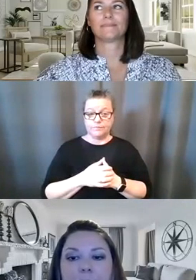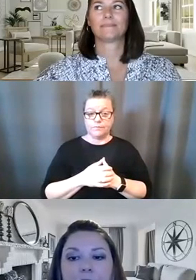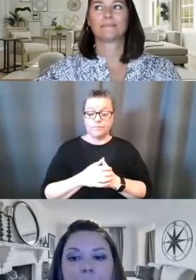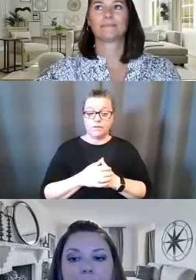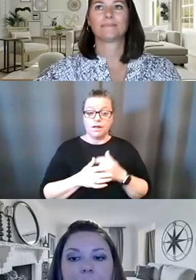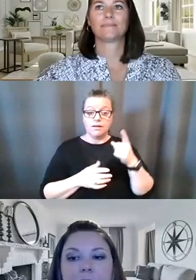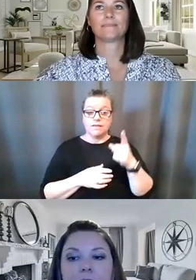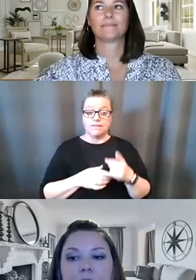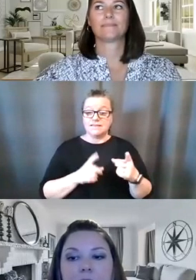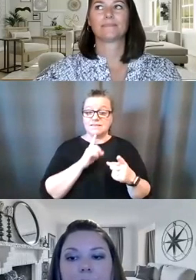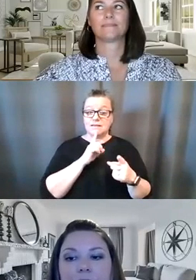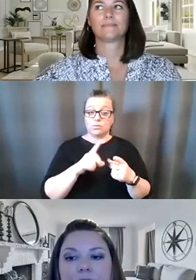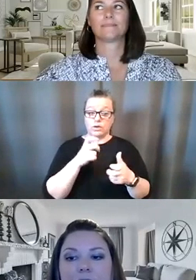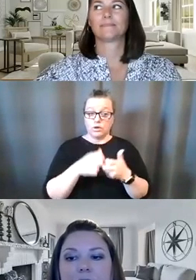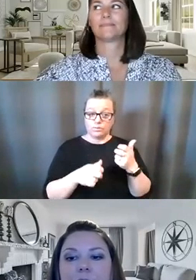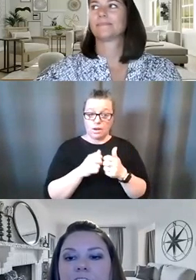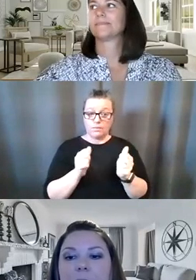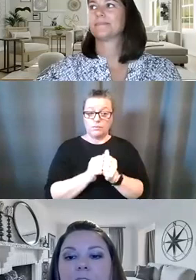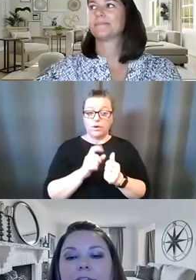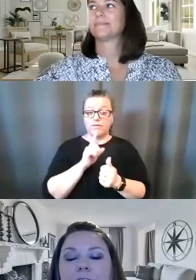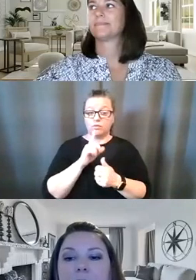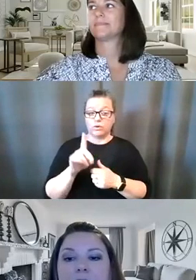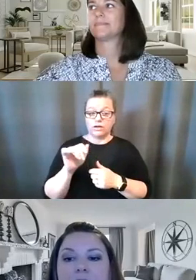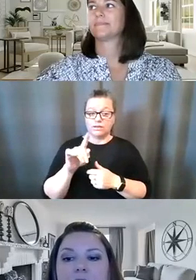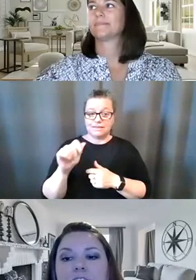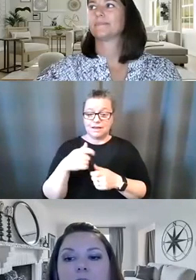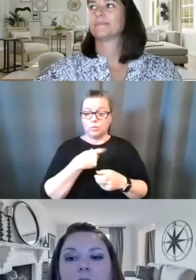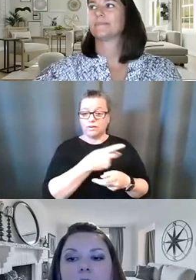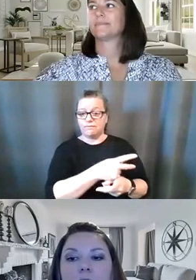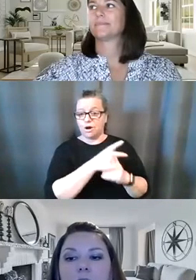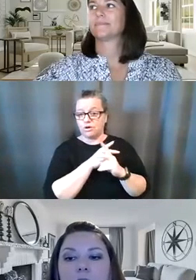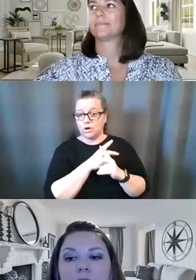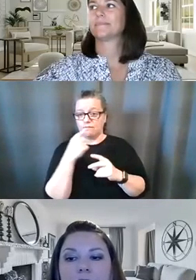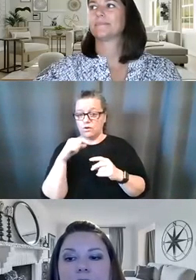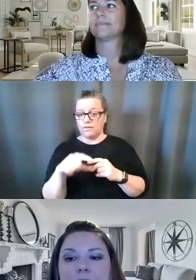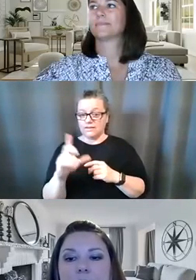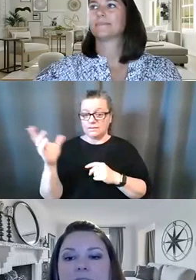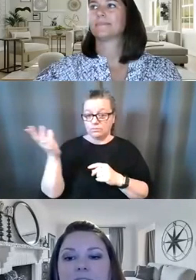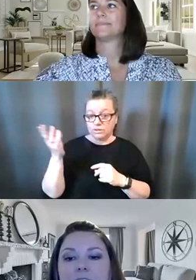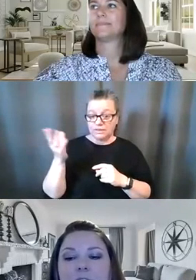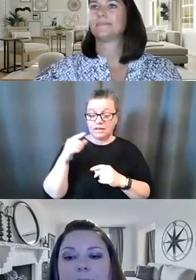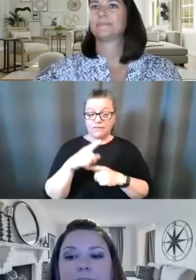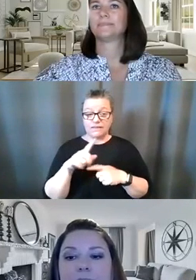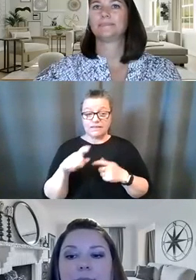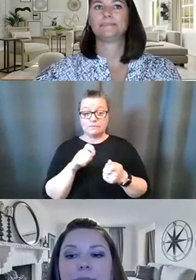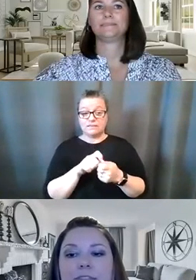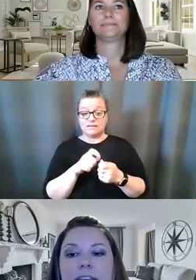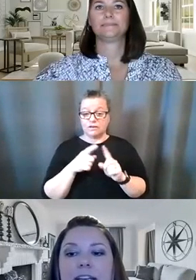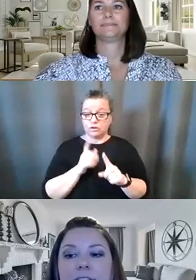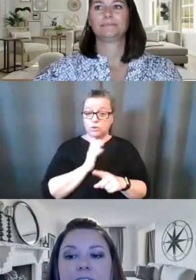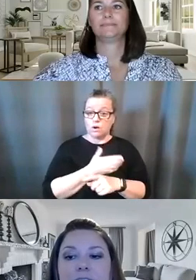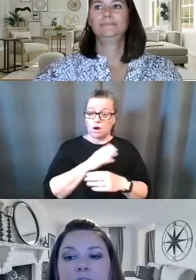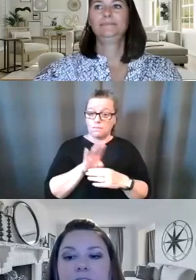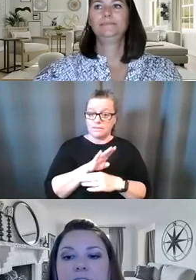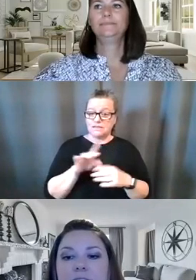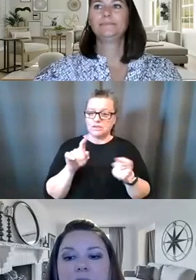is a real problem with real data we've borrowed for this presentation. Although this is specific to our business, we've taken